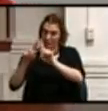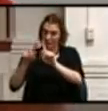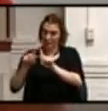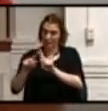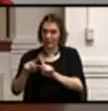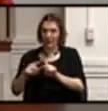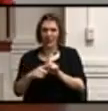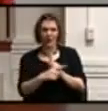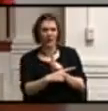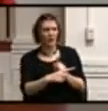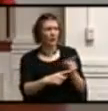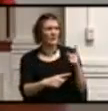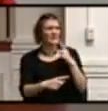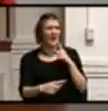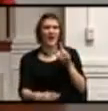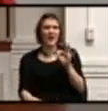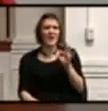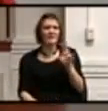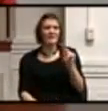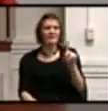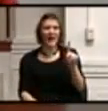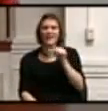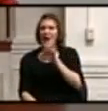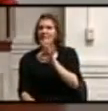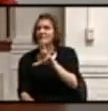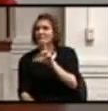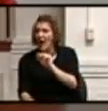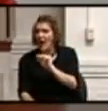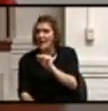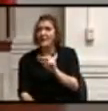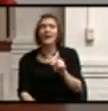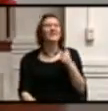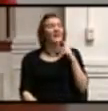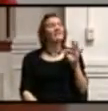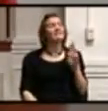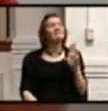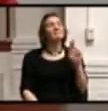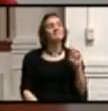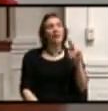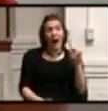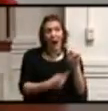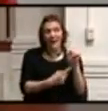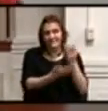You are saying funds, right? Not fun. I am saying funds. Okay.